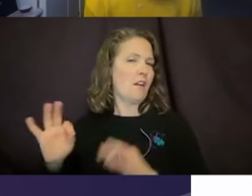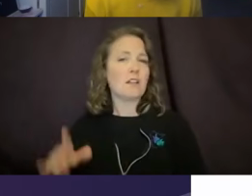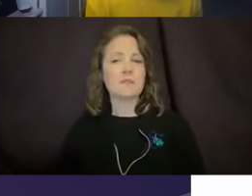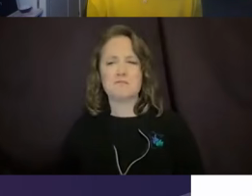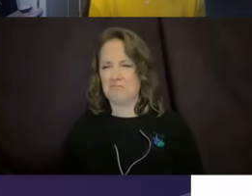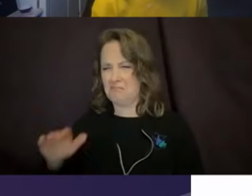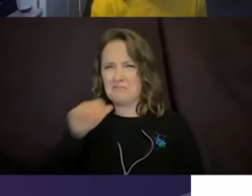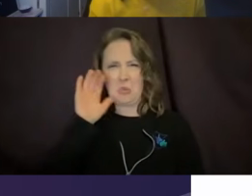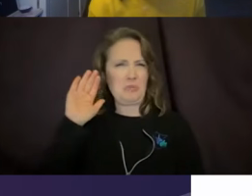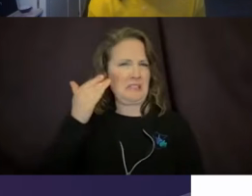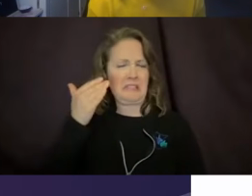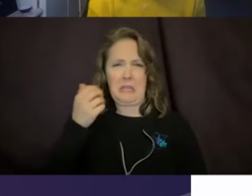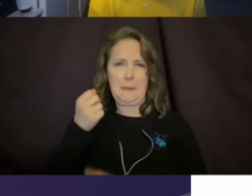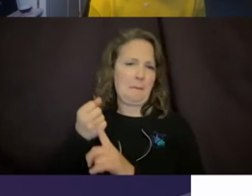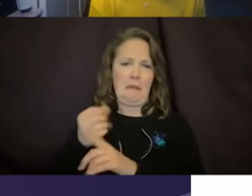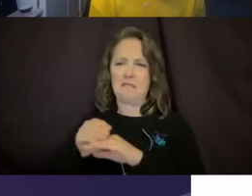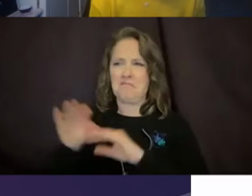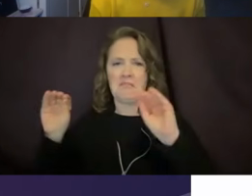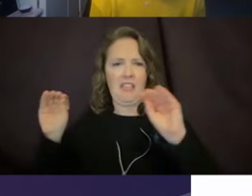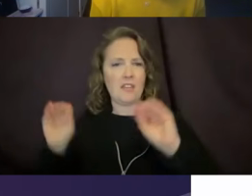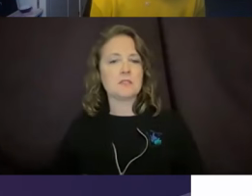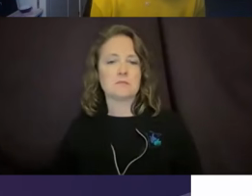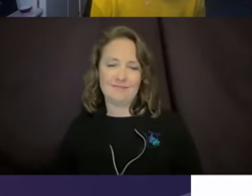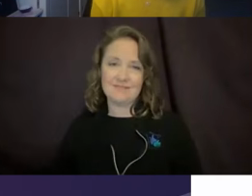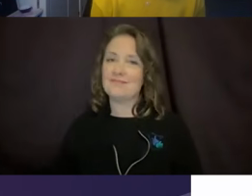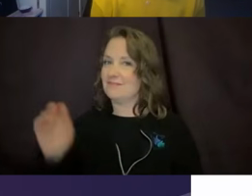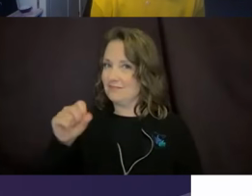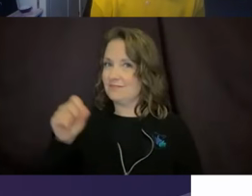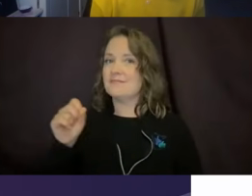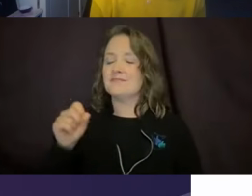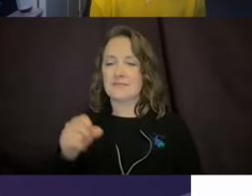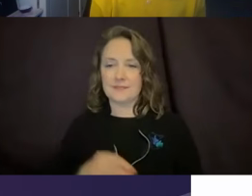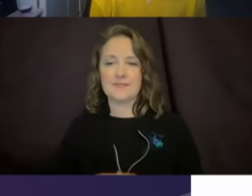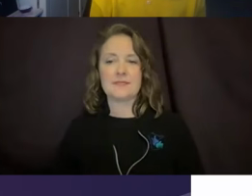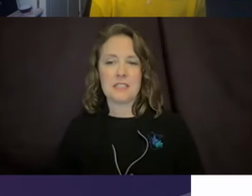seem impacted, they don't talk about it. But that is definitely something of like,